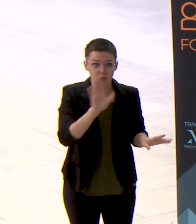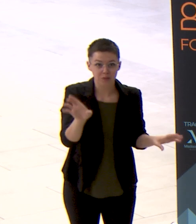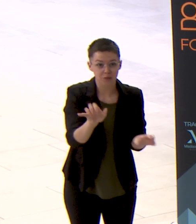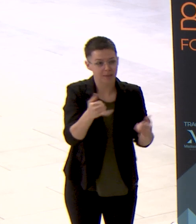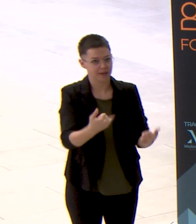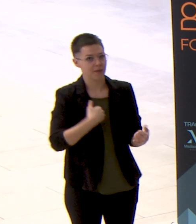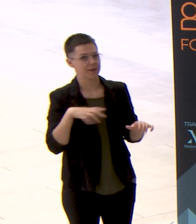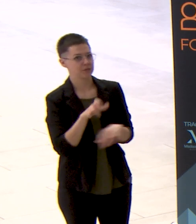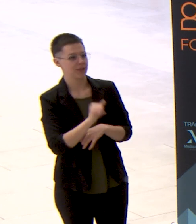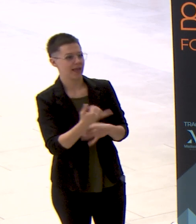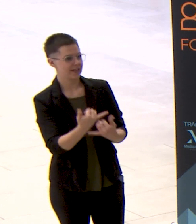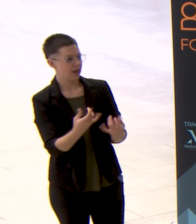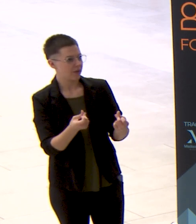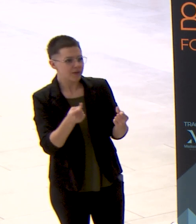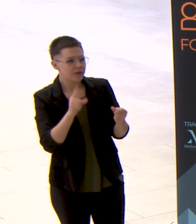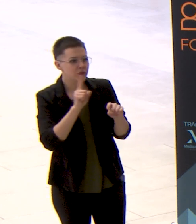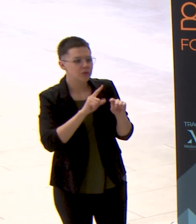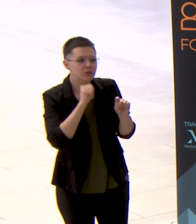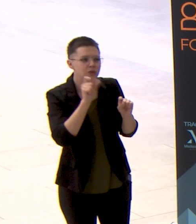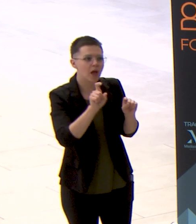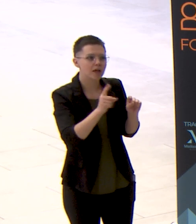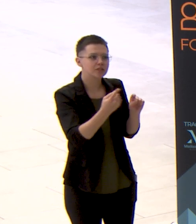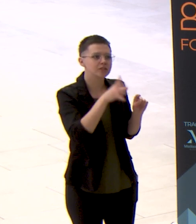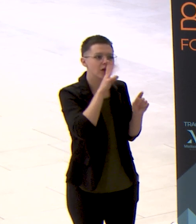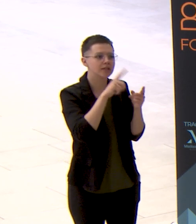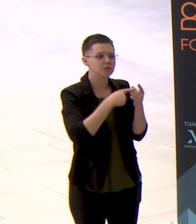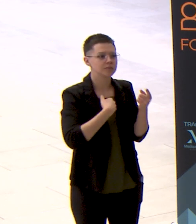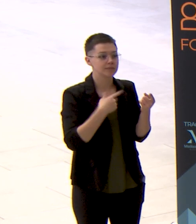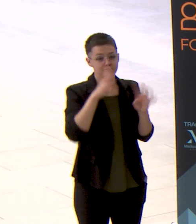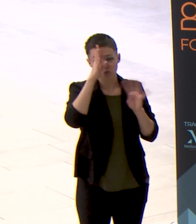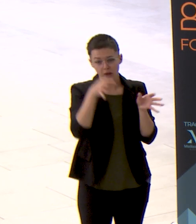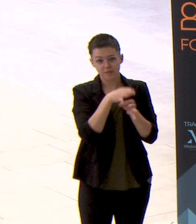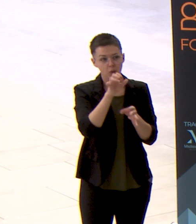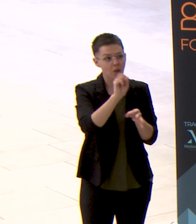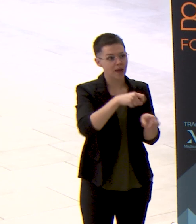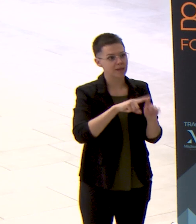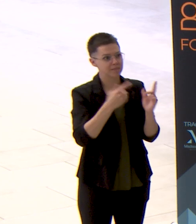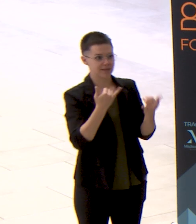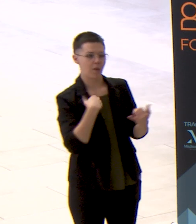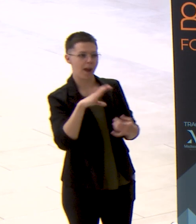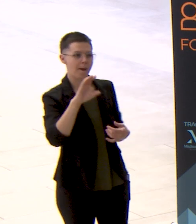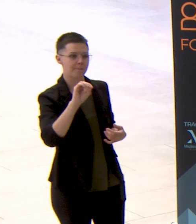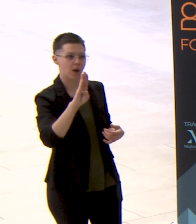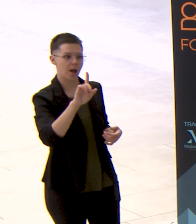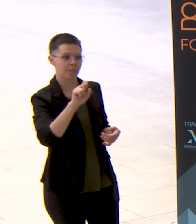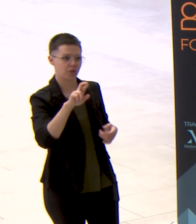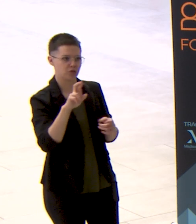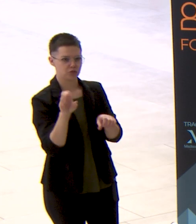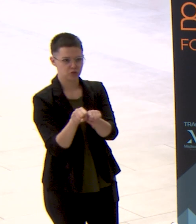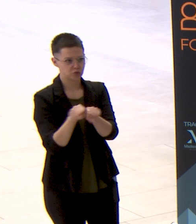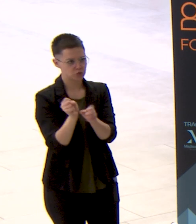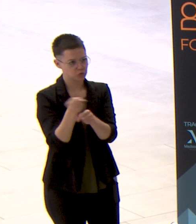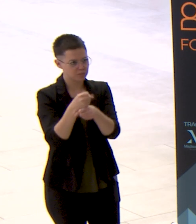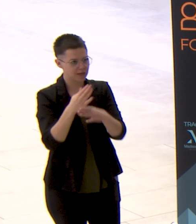sudden, you can't only talk to me you can talk to me as a creative soul, but if you talk to me as a cobbler, as someone who designs shoes, now you really have